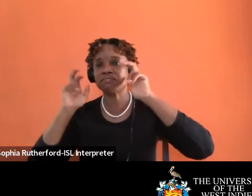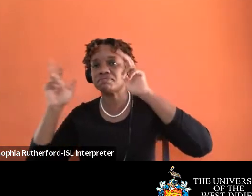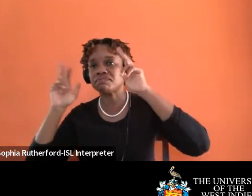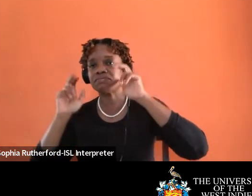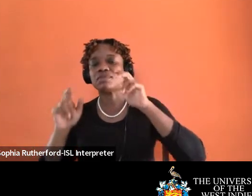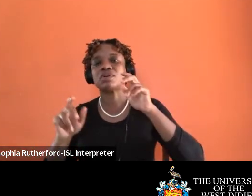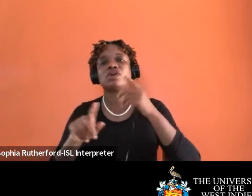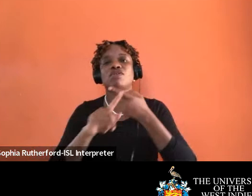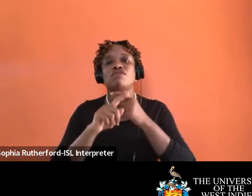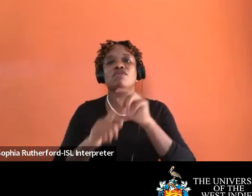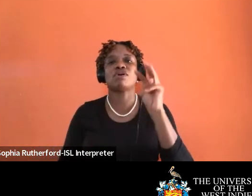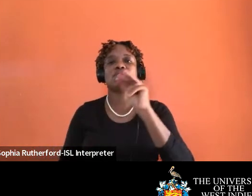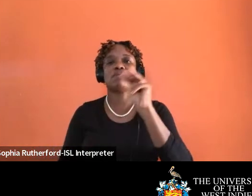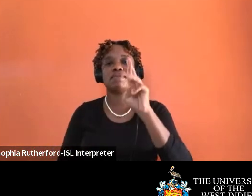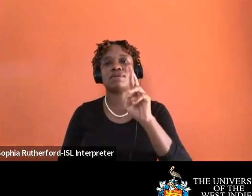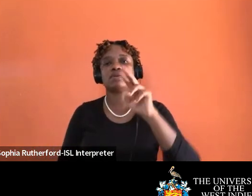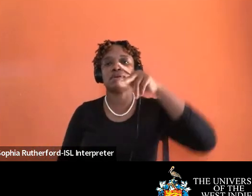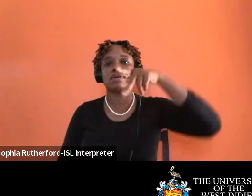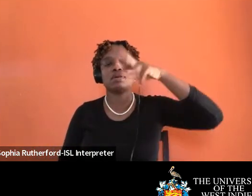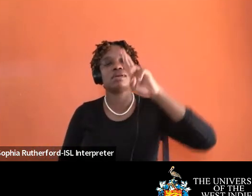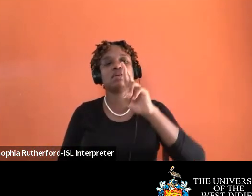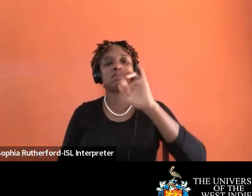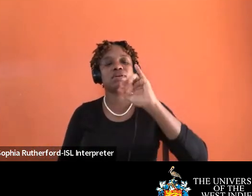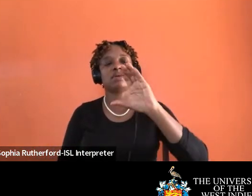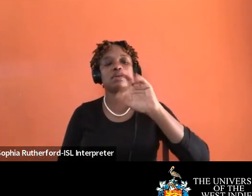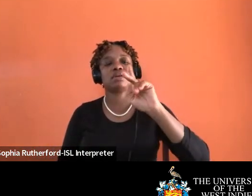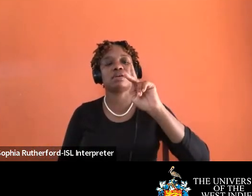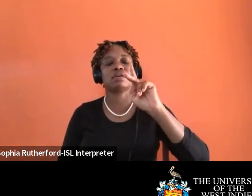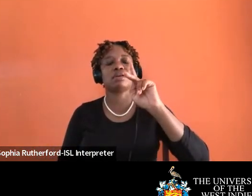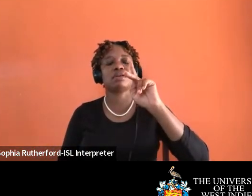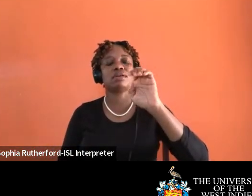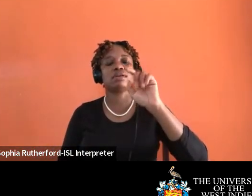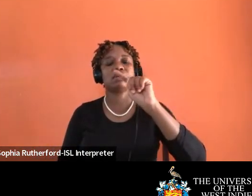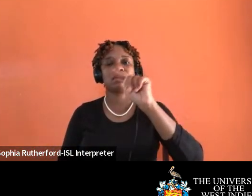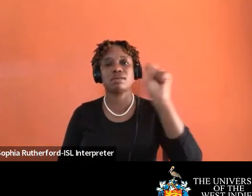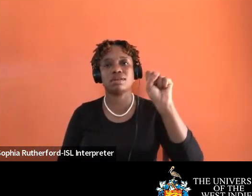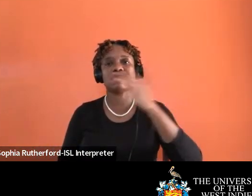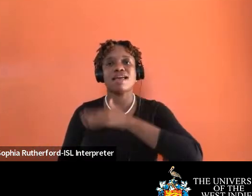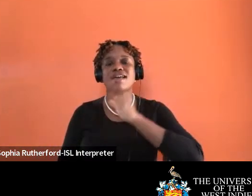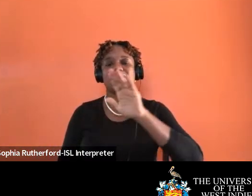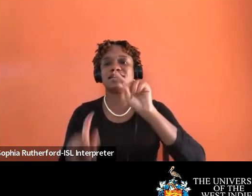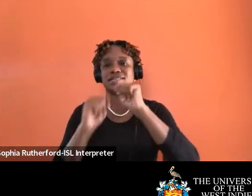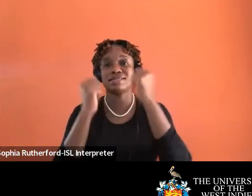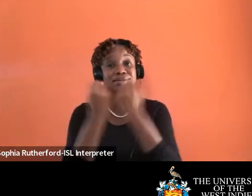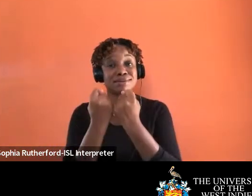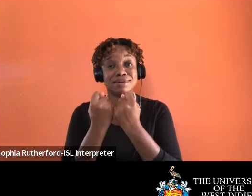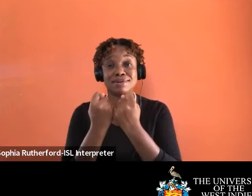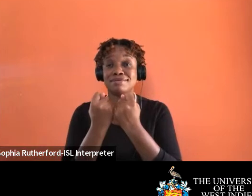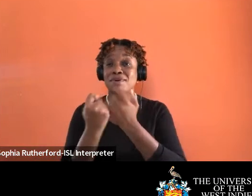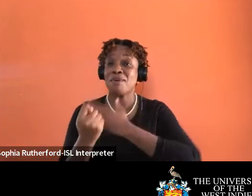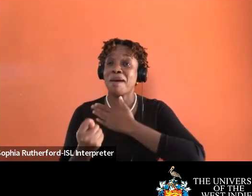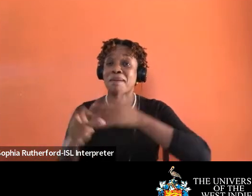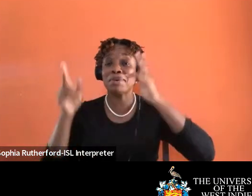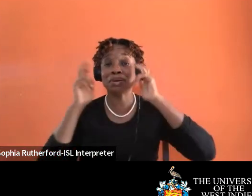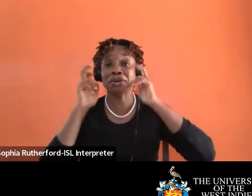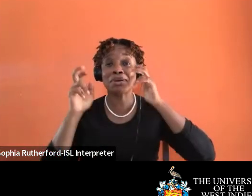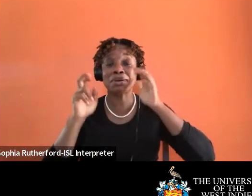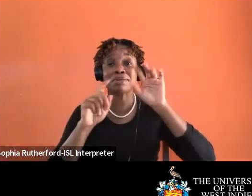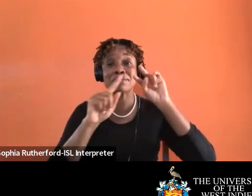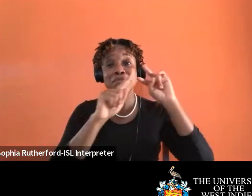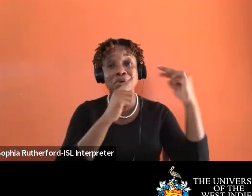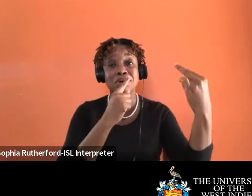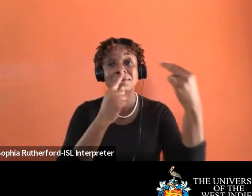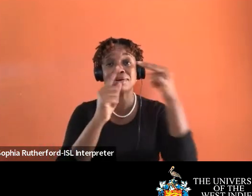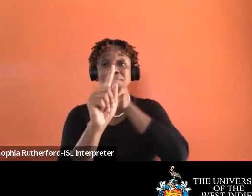Mr. Ricketts and his team. And it was wonderful to hear the views of persons, not just